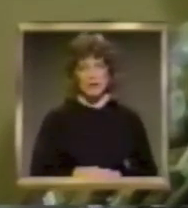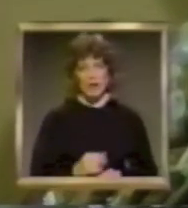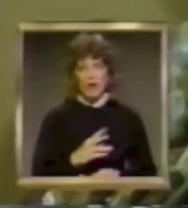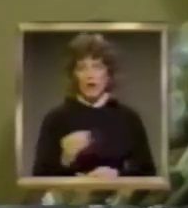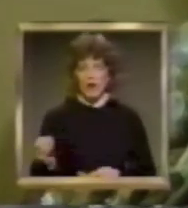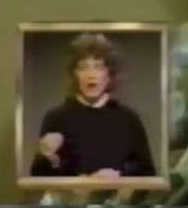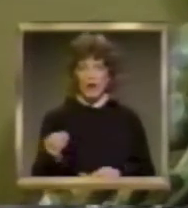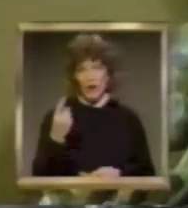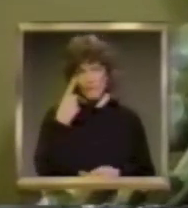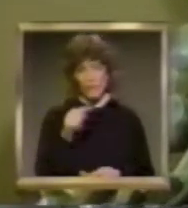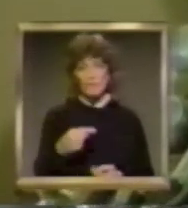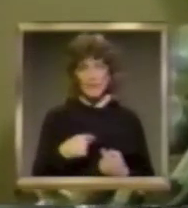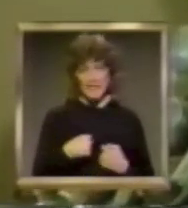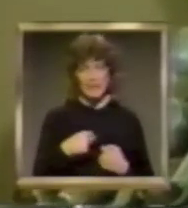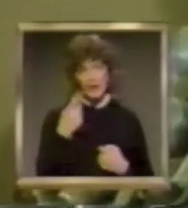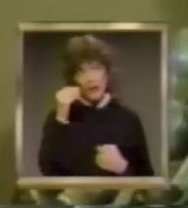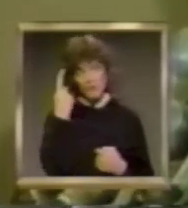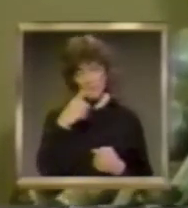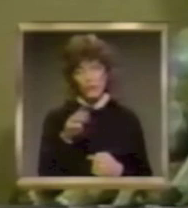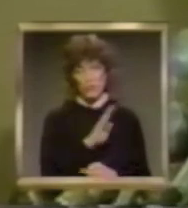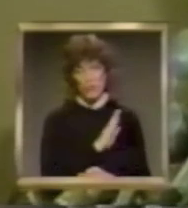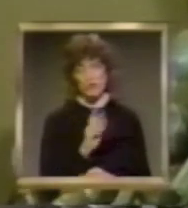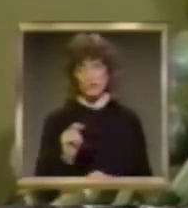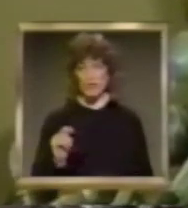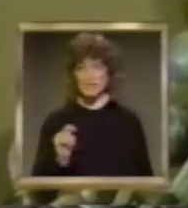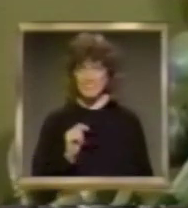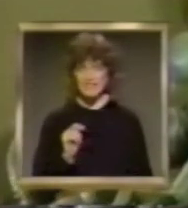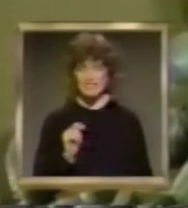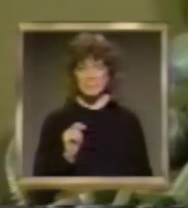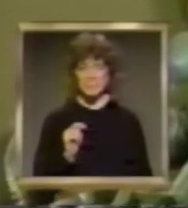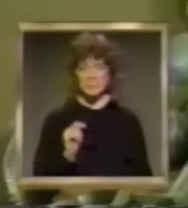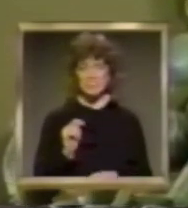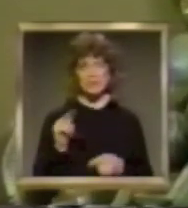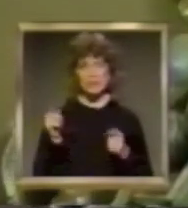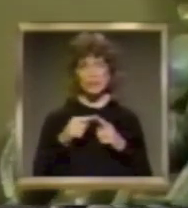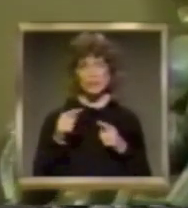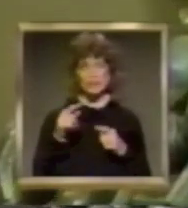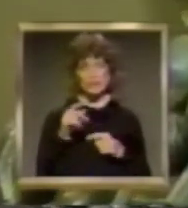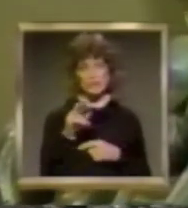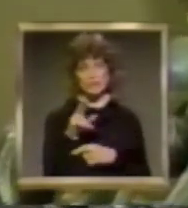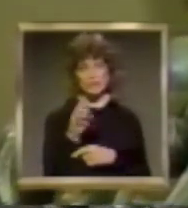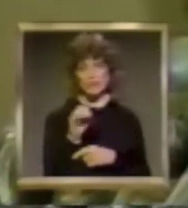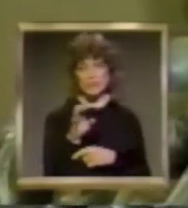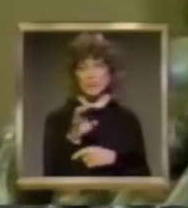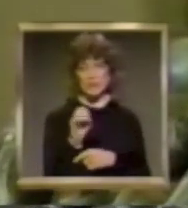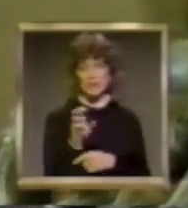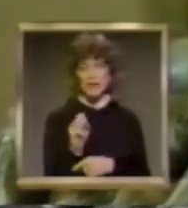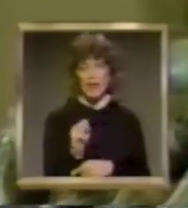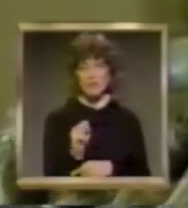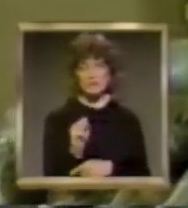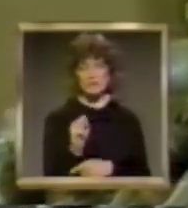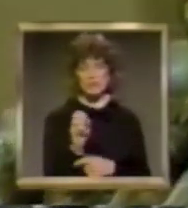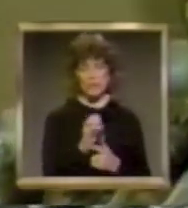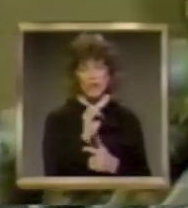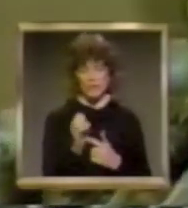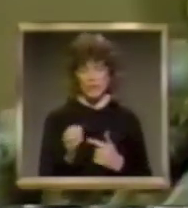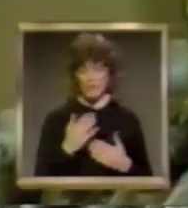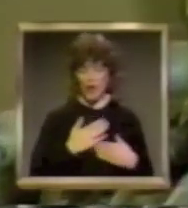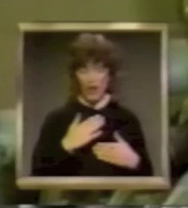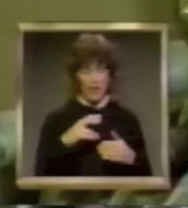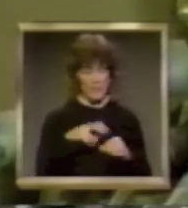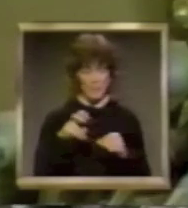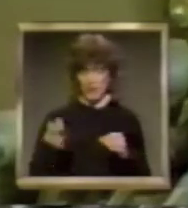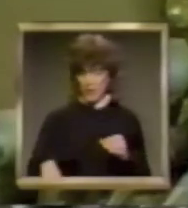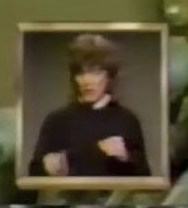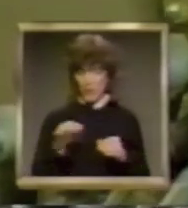And it is for me and for the Board of Trustees to assess whether my stepping down